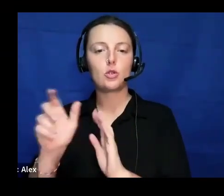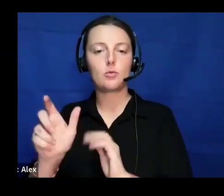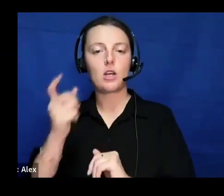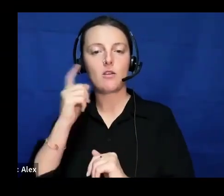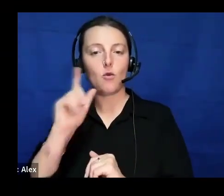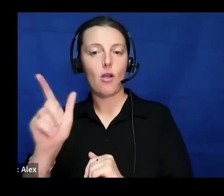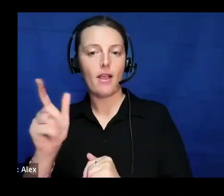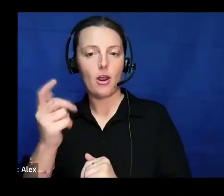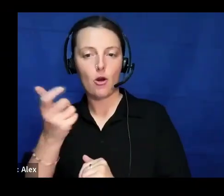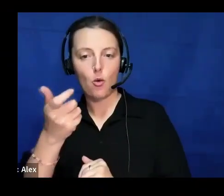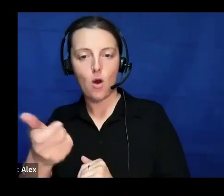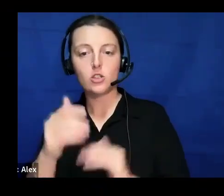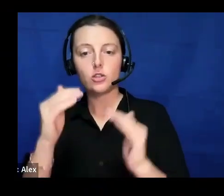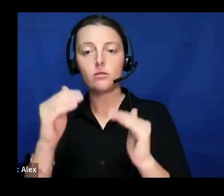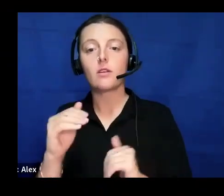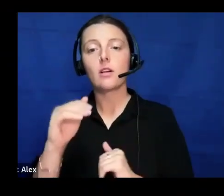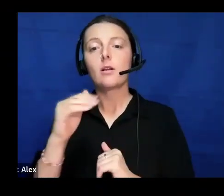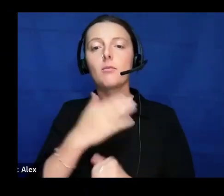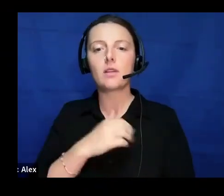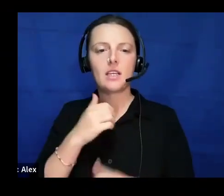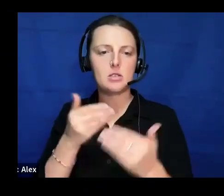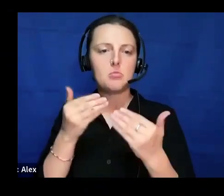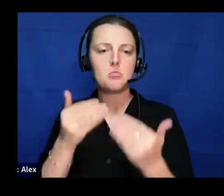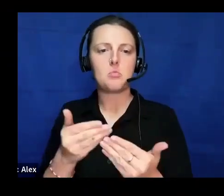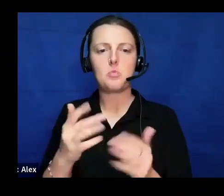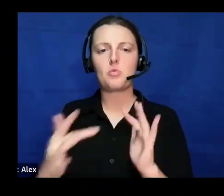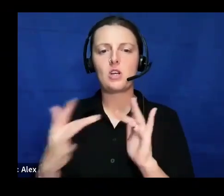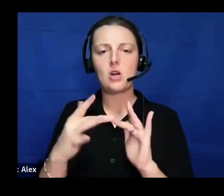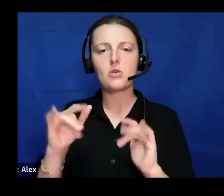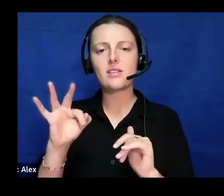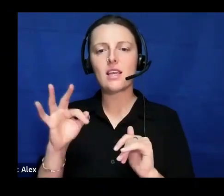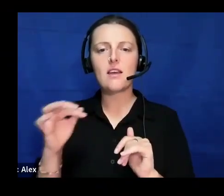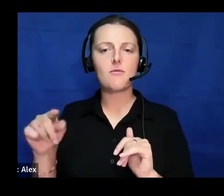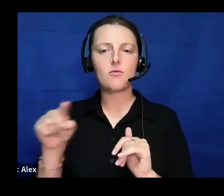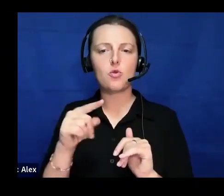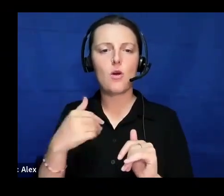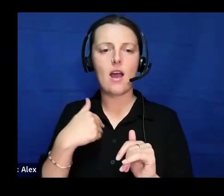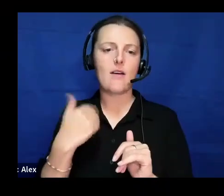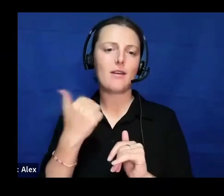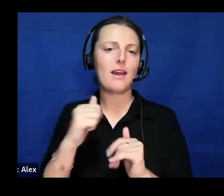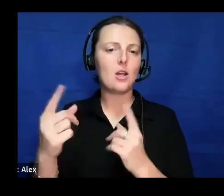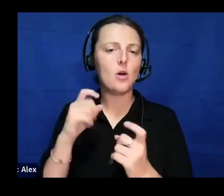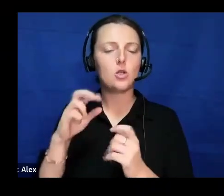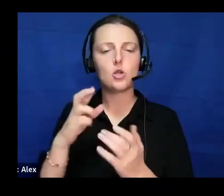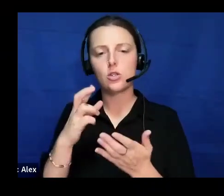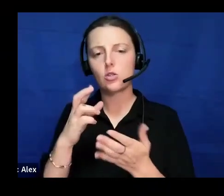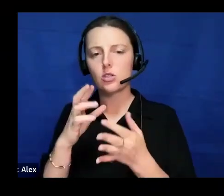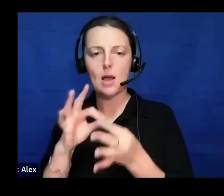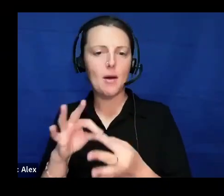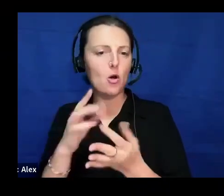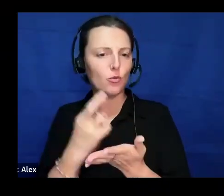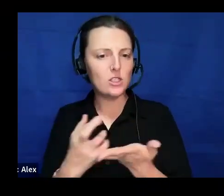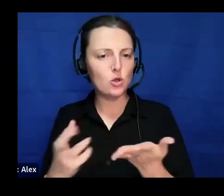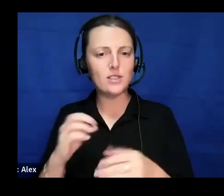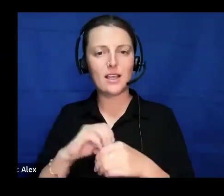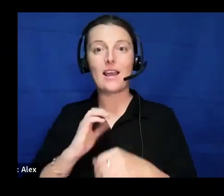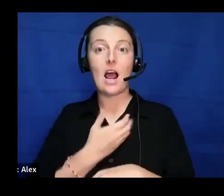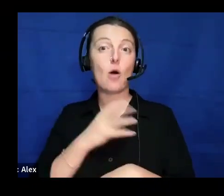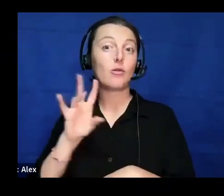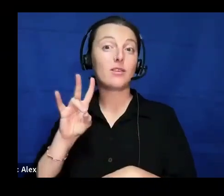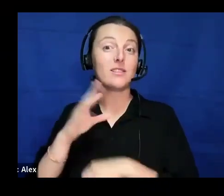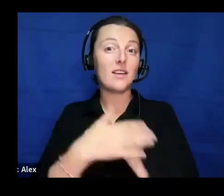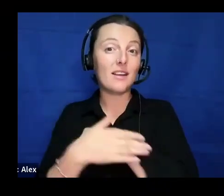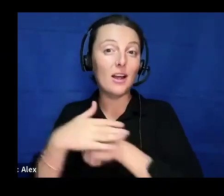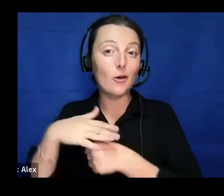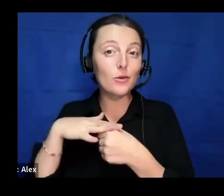have questions about resources in our seven county region. We encourage you to share what you've learned today with your colleagues